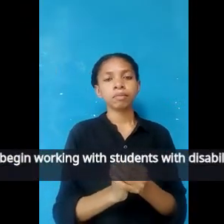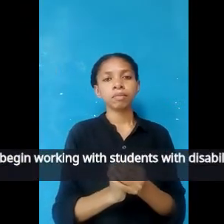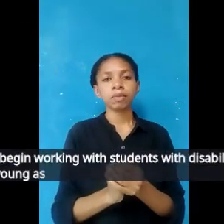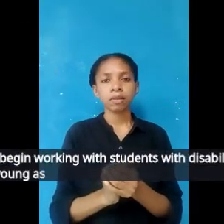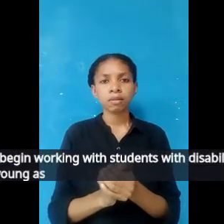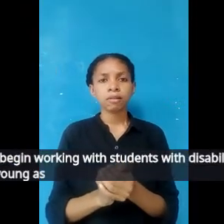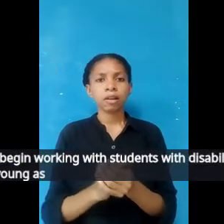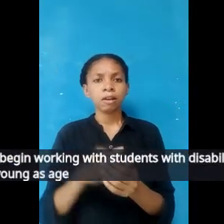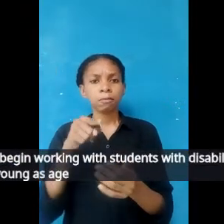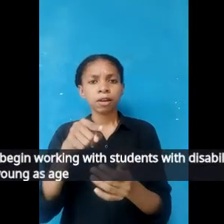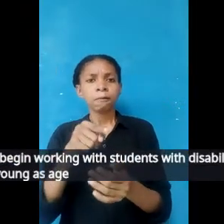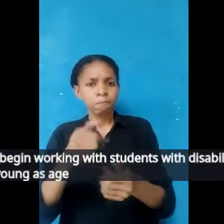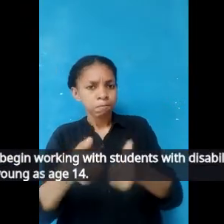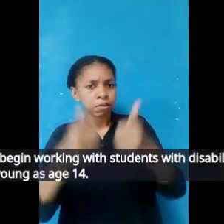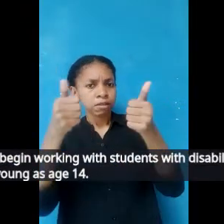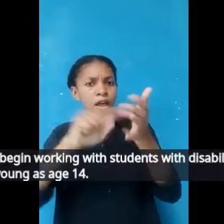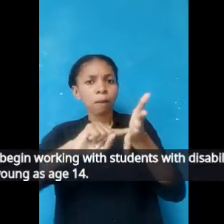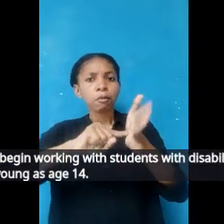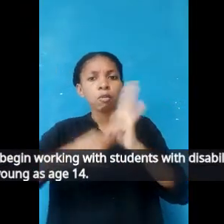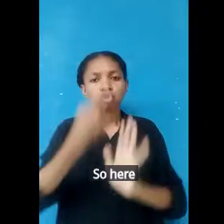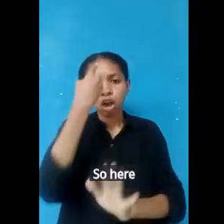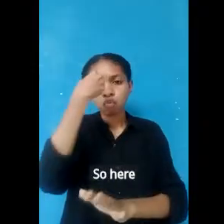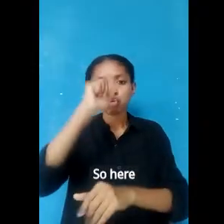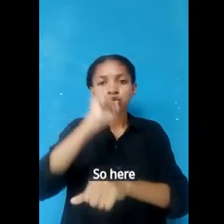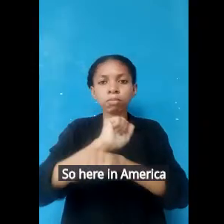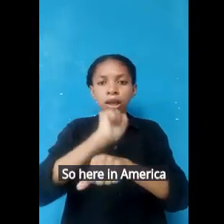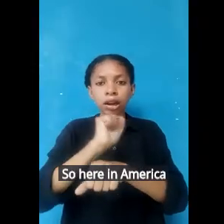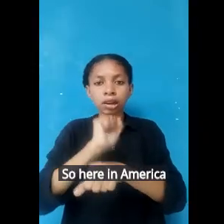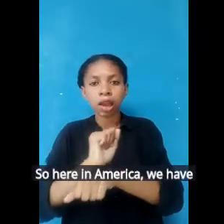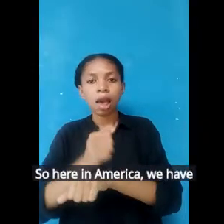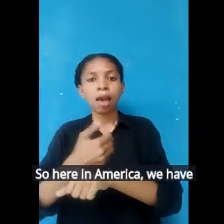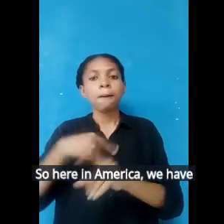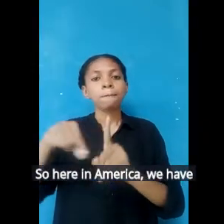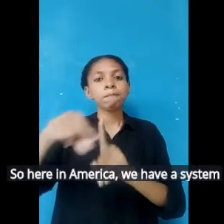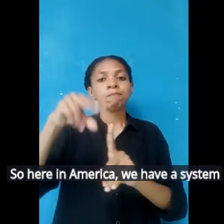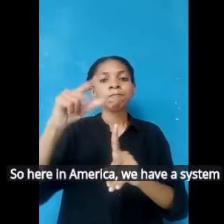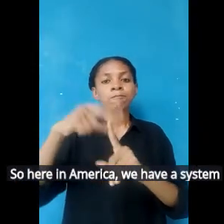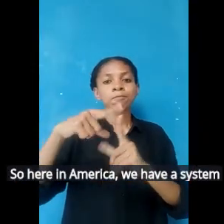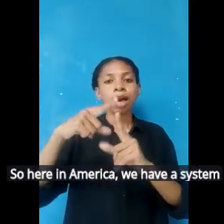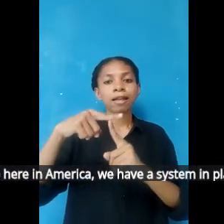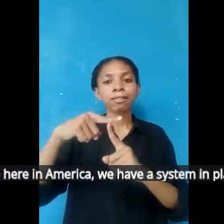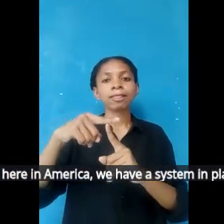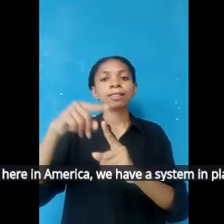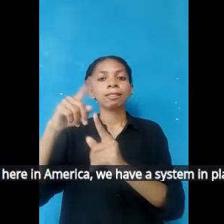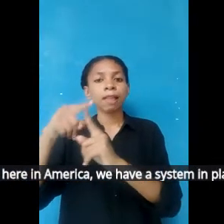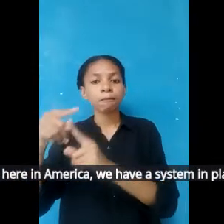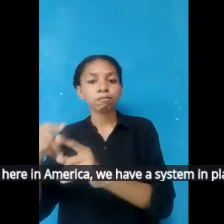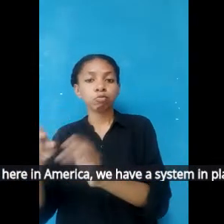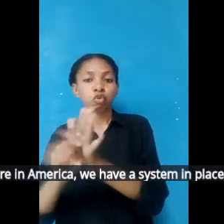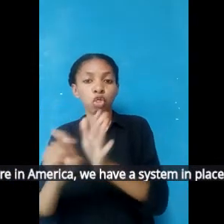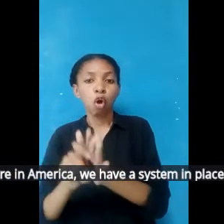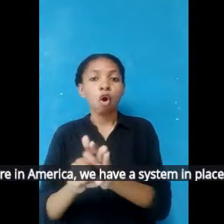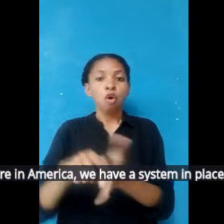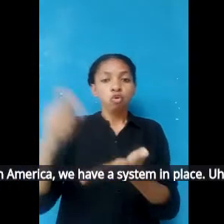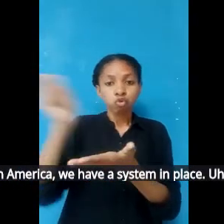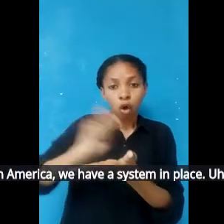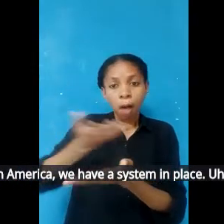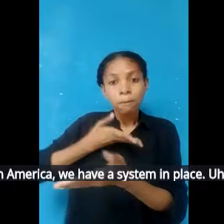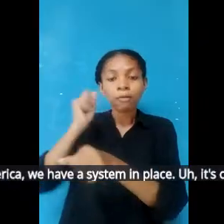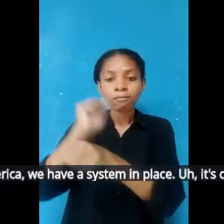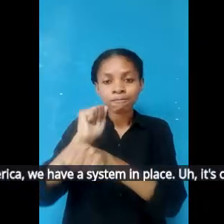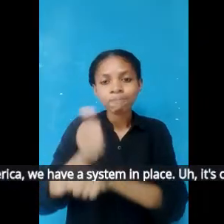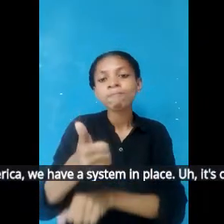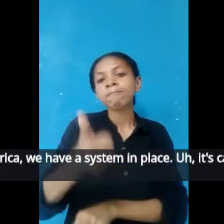age 14. So here in America, we have a system in place. It's called Division of